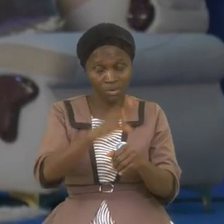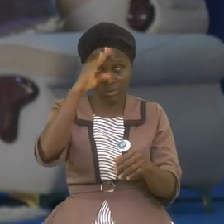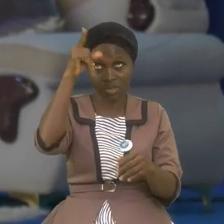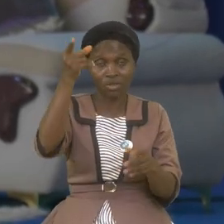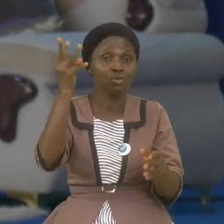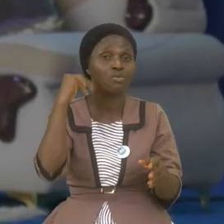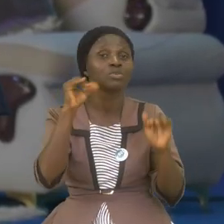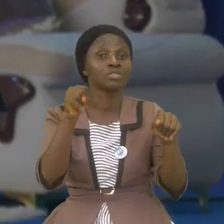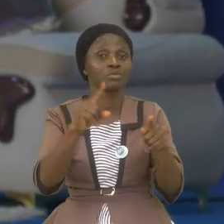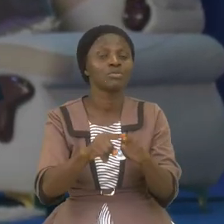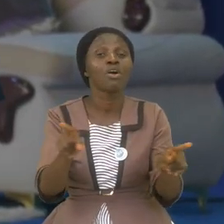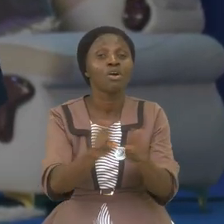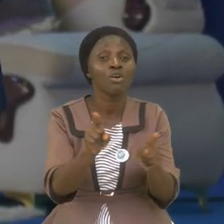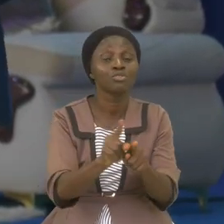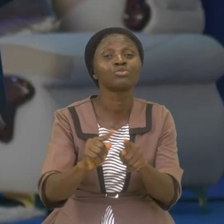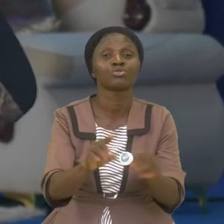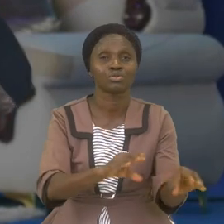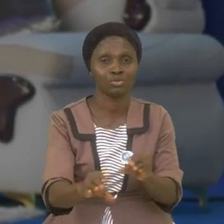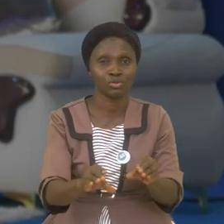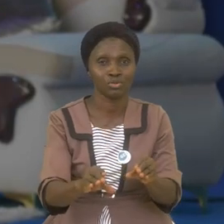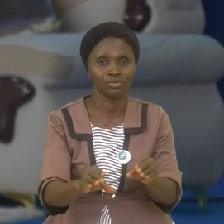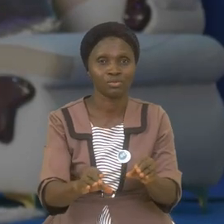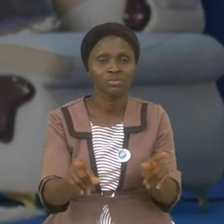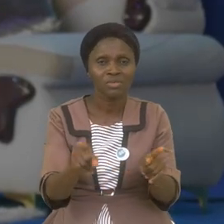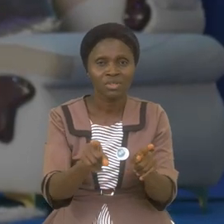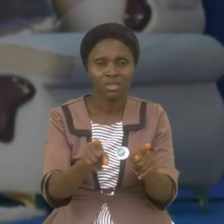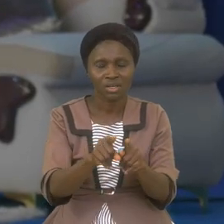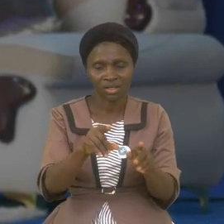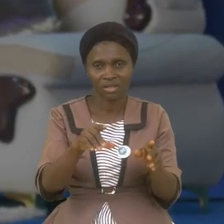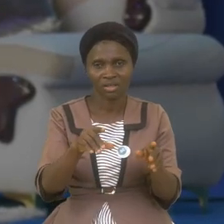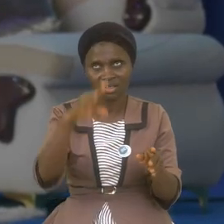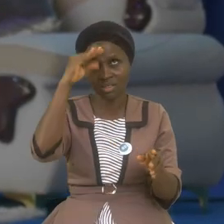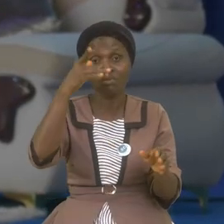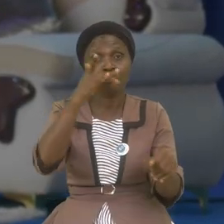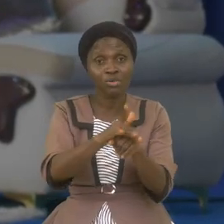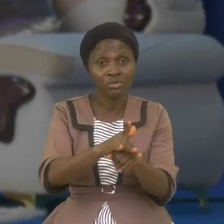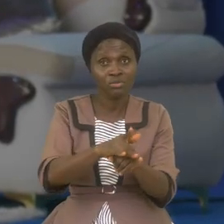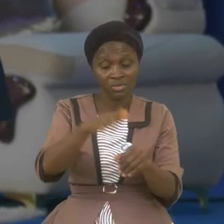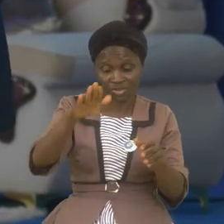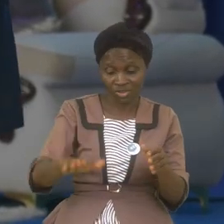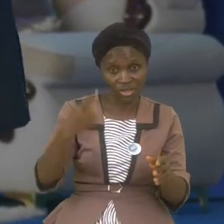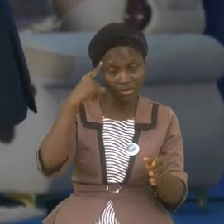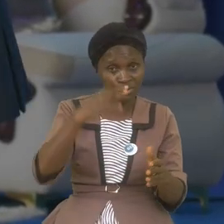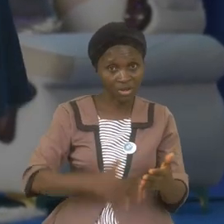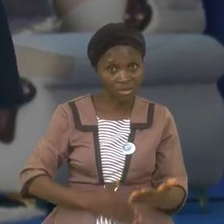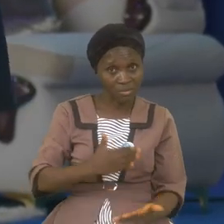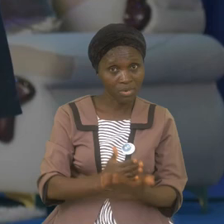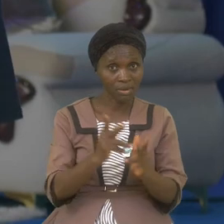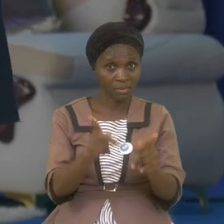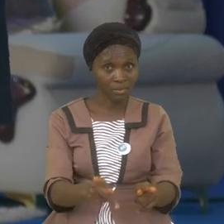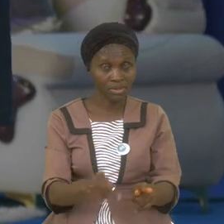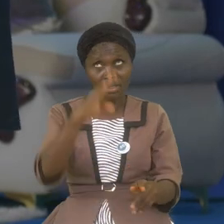also to perform. As he promised a child for the barren, is able also to perform. As he promised that he